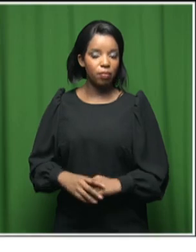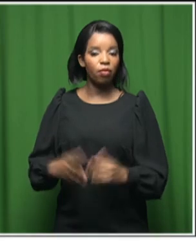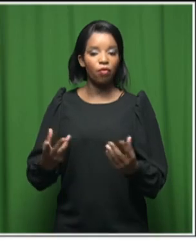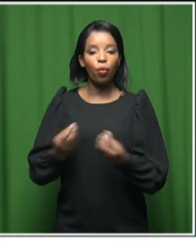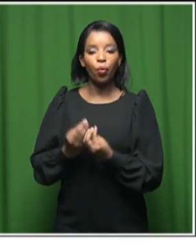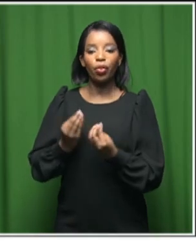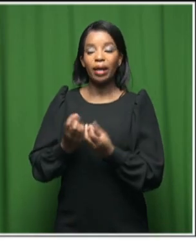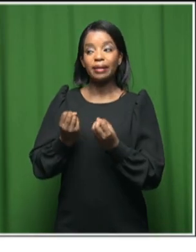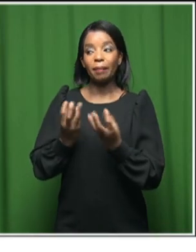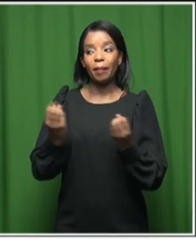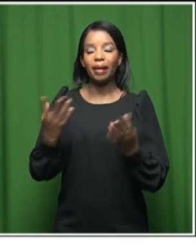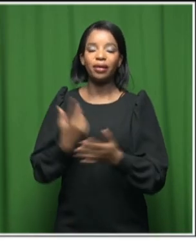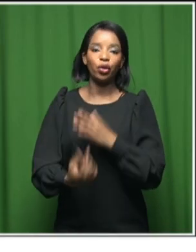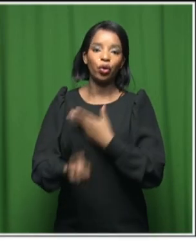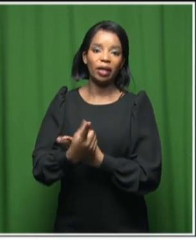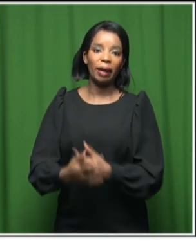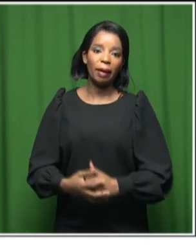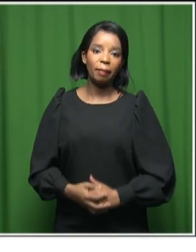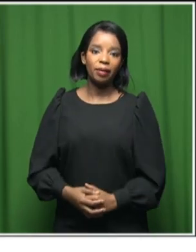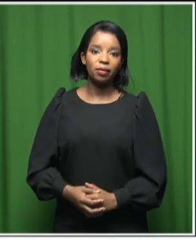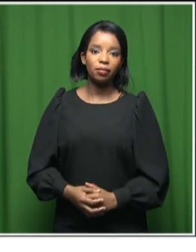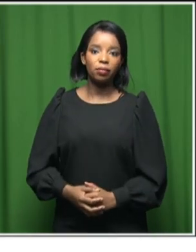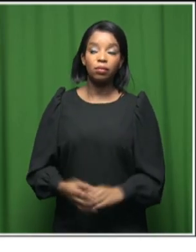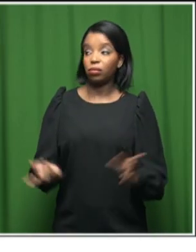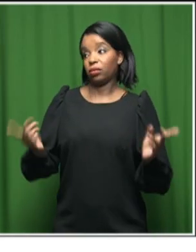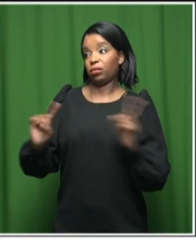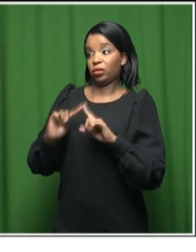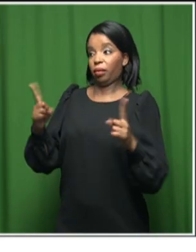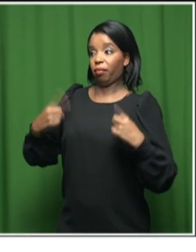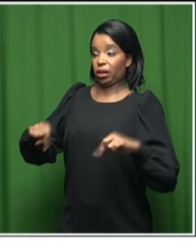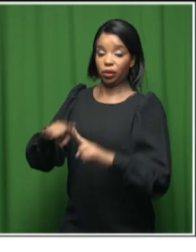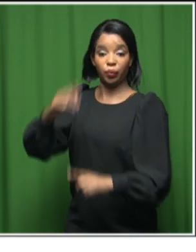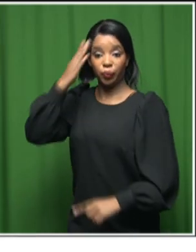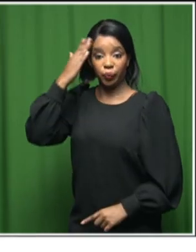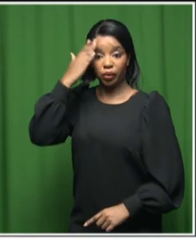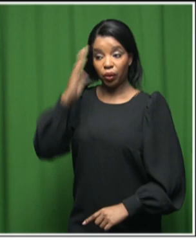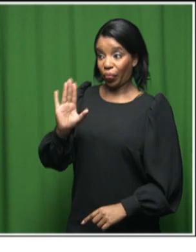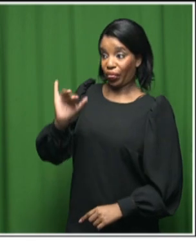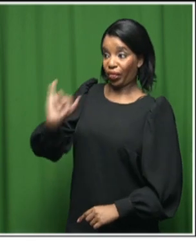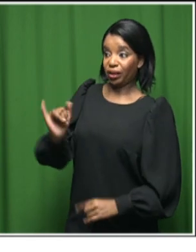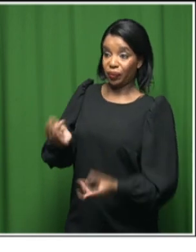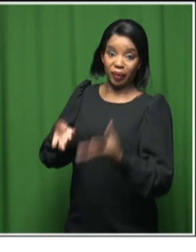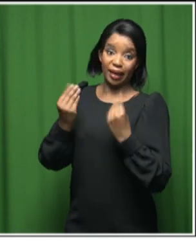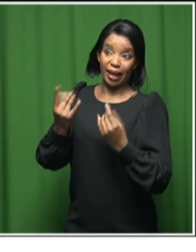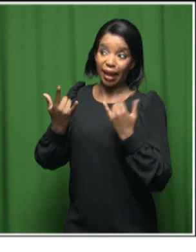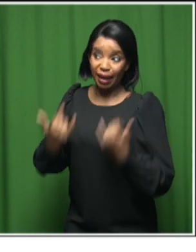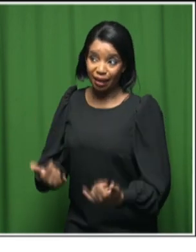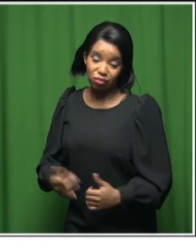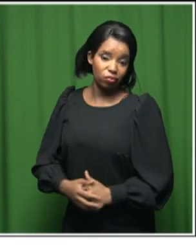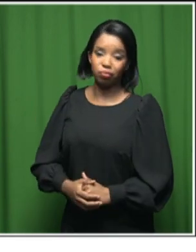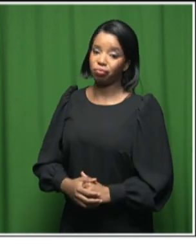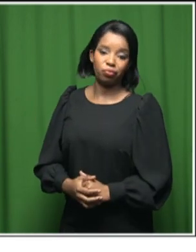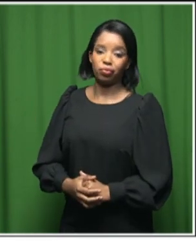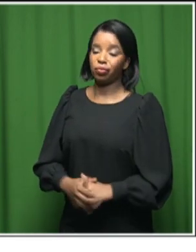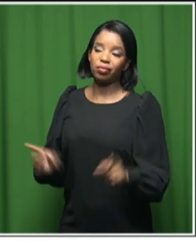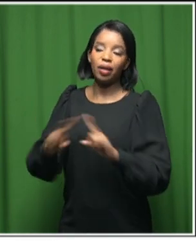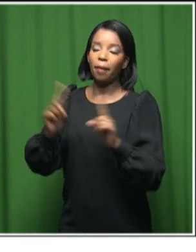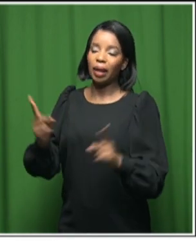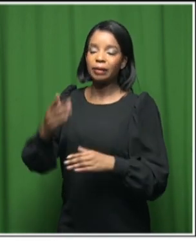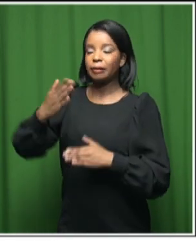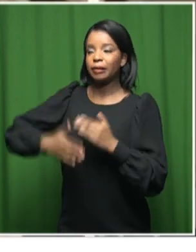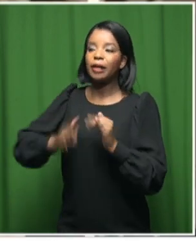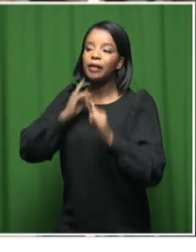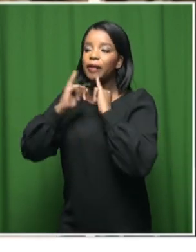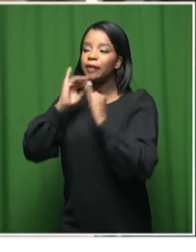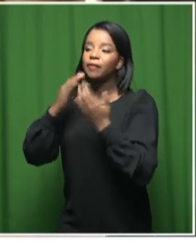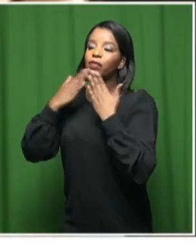happen. But unfortunately, we know we're not getting any of that, Dr. Mfeka, at the moment. But we have to leave it there. Thank you so much for your